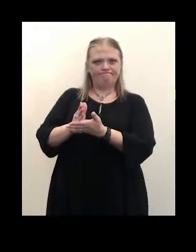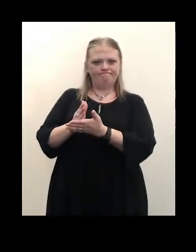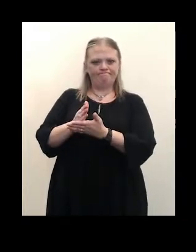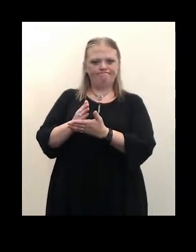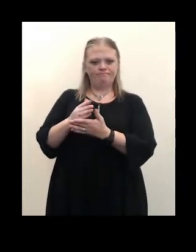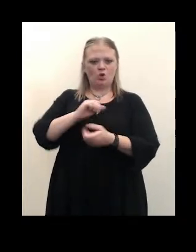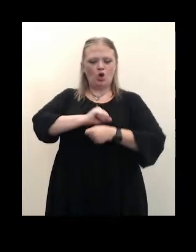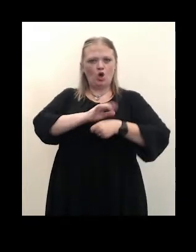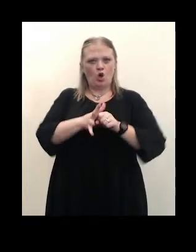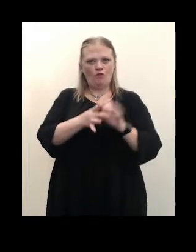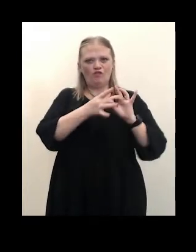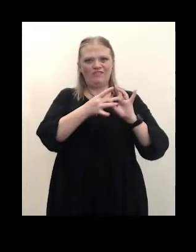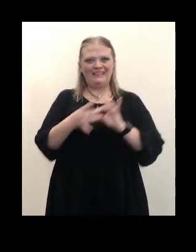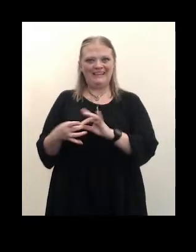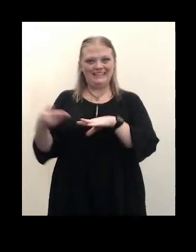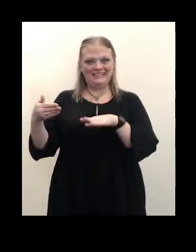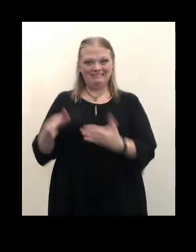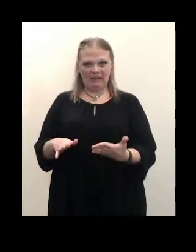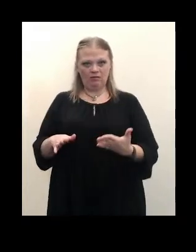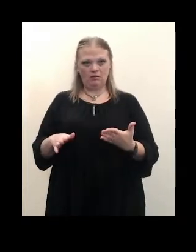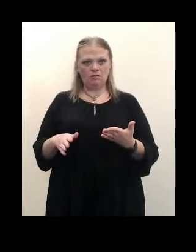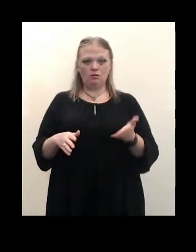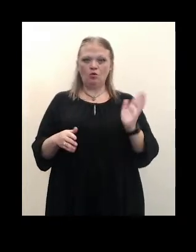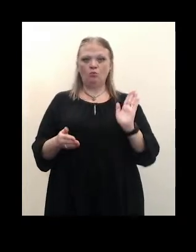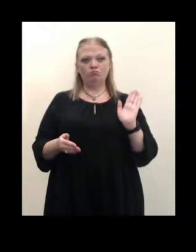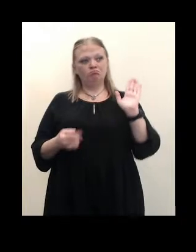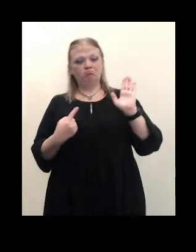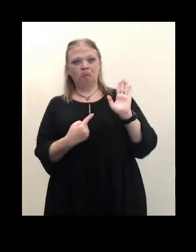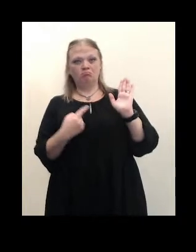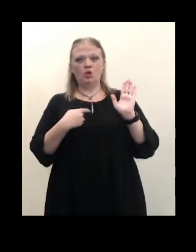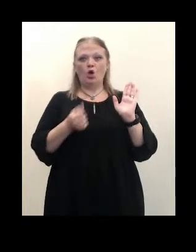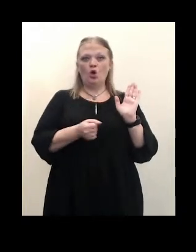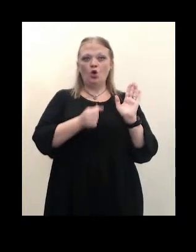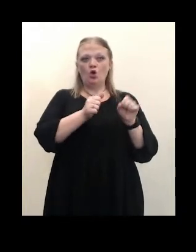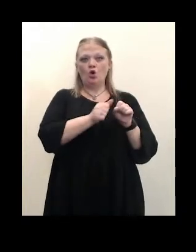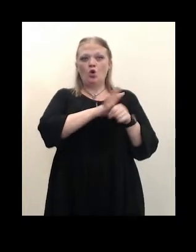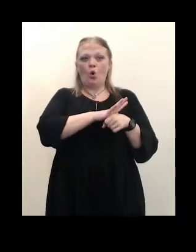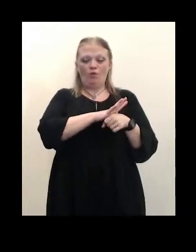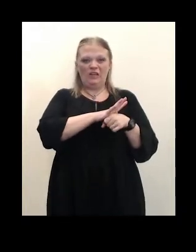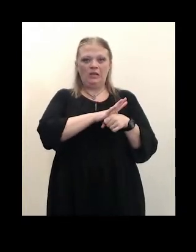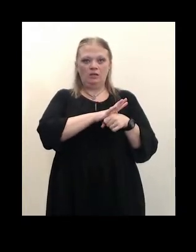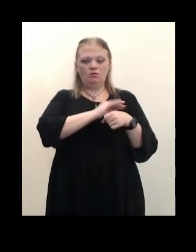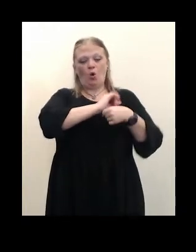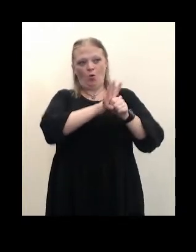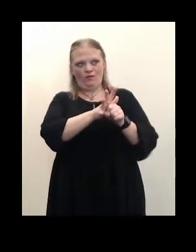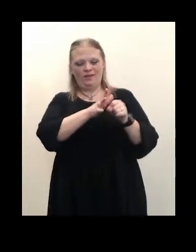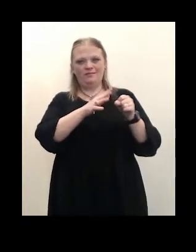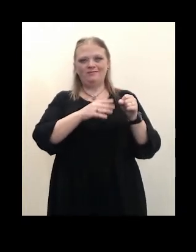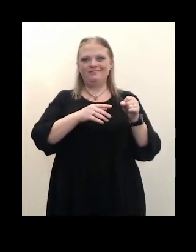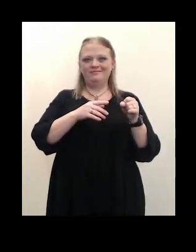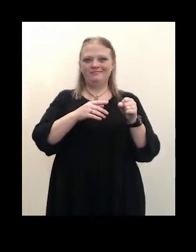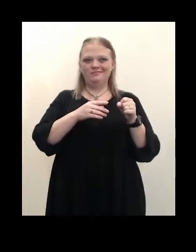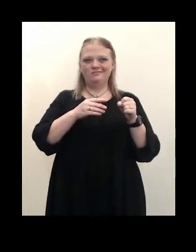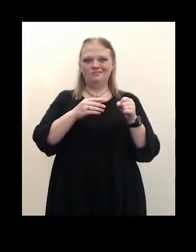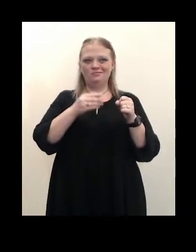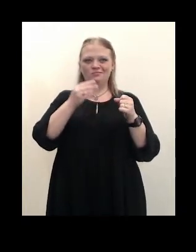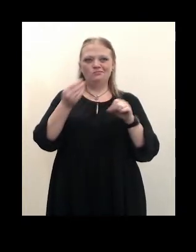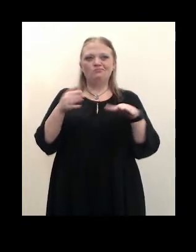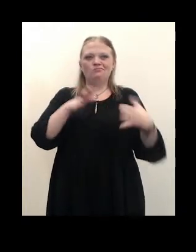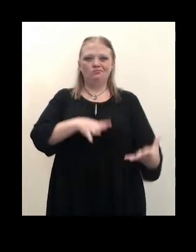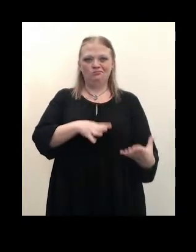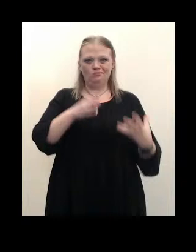to you some data we have on COVID-19 related mortality by vaccination status. So looking